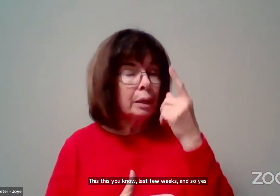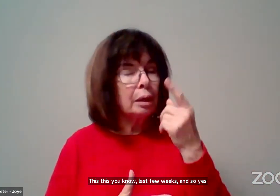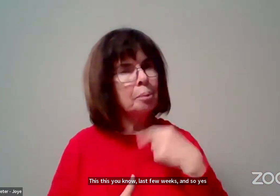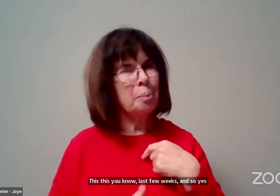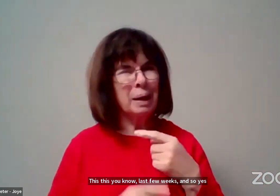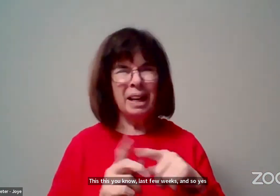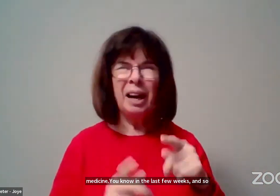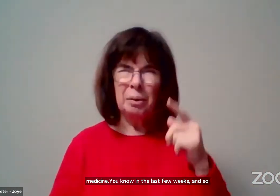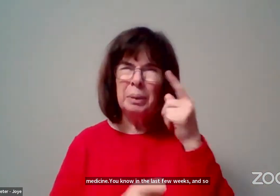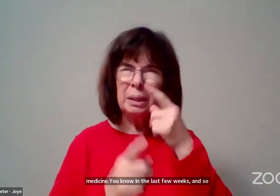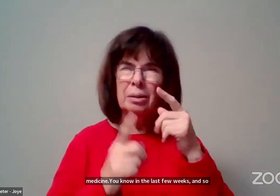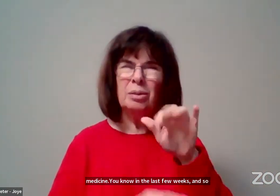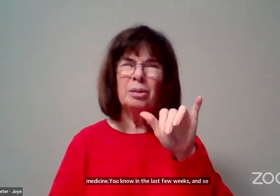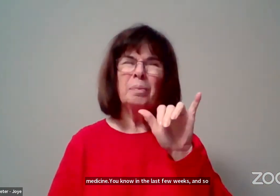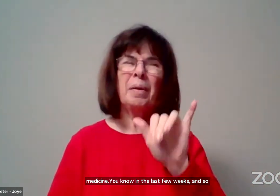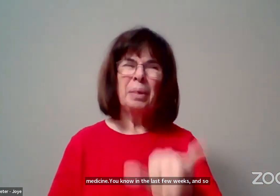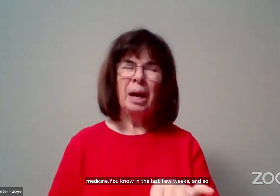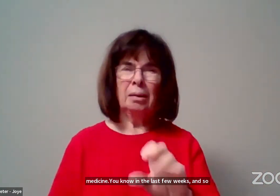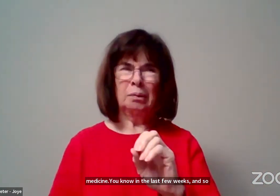concerned about that.